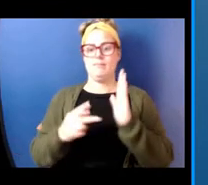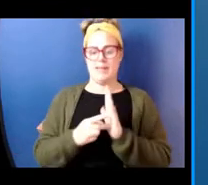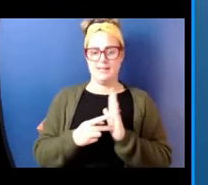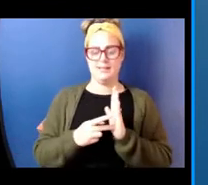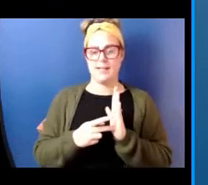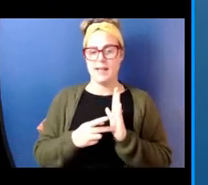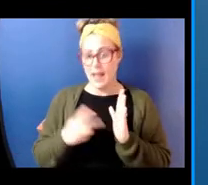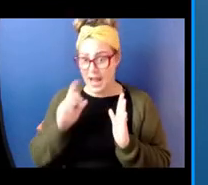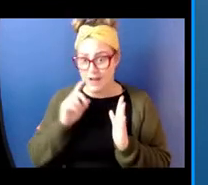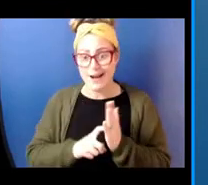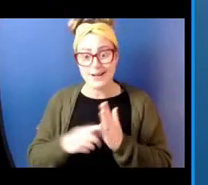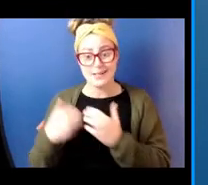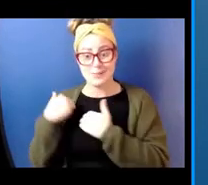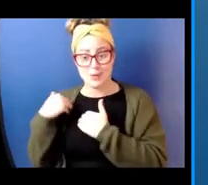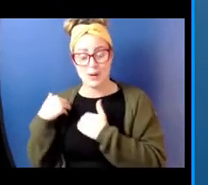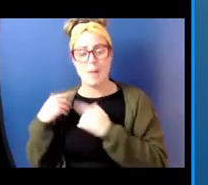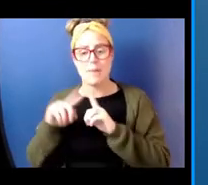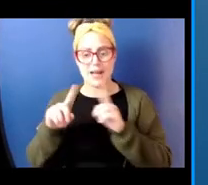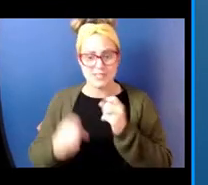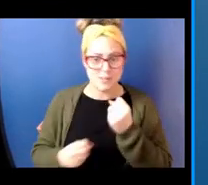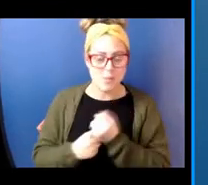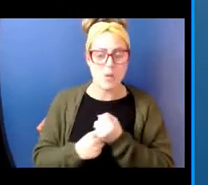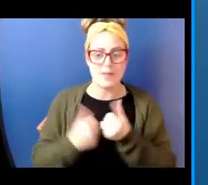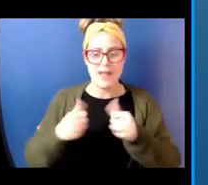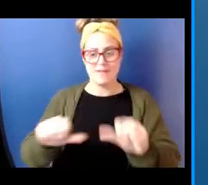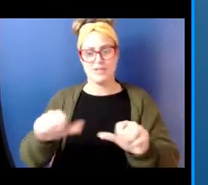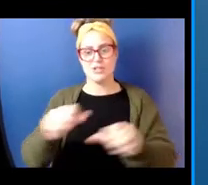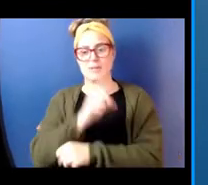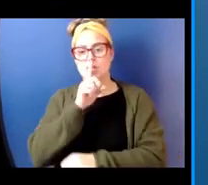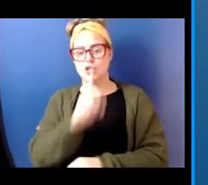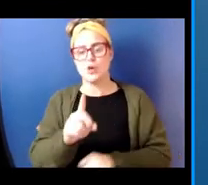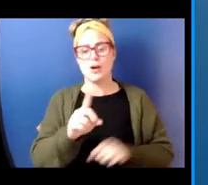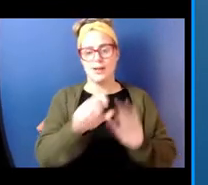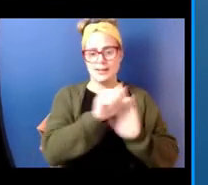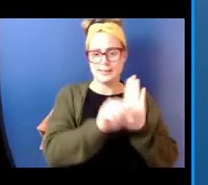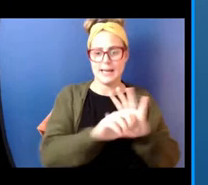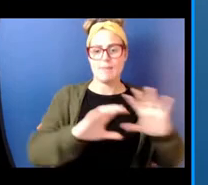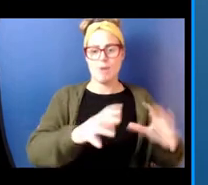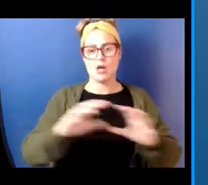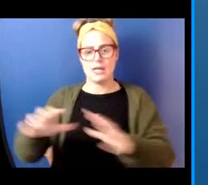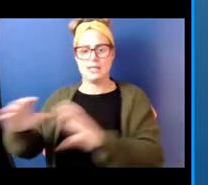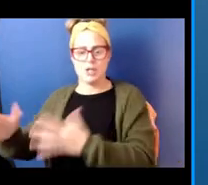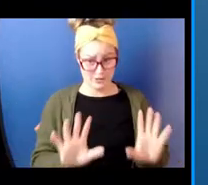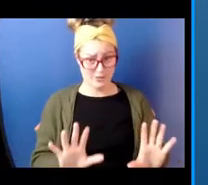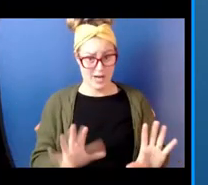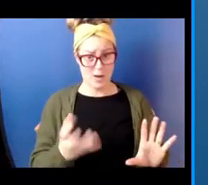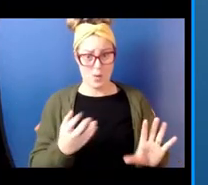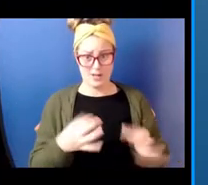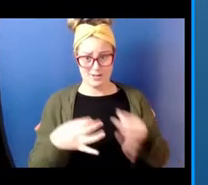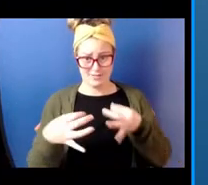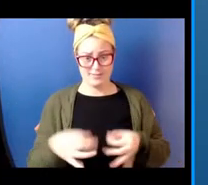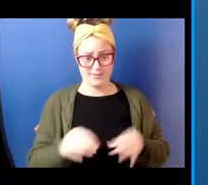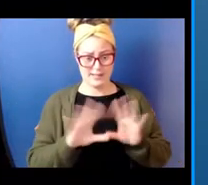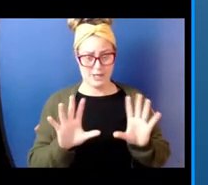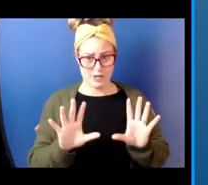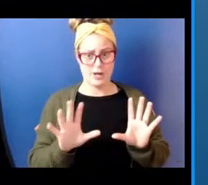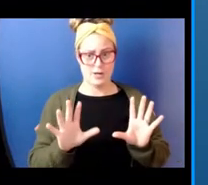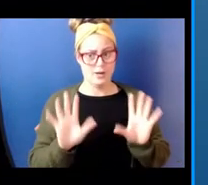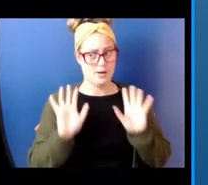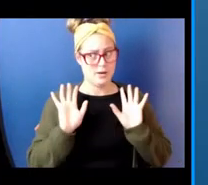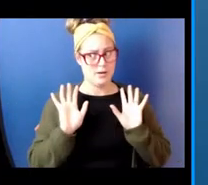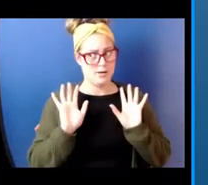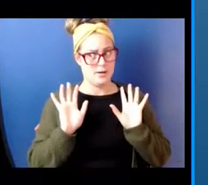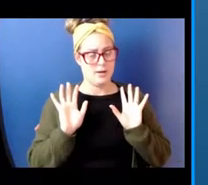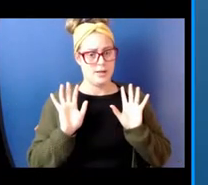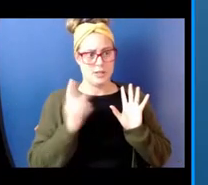efforts to ensure that our state parties are at the table helping us shape the future I want to clarify this because